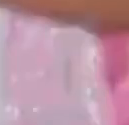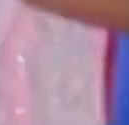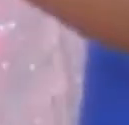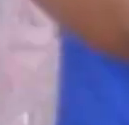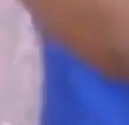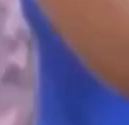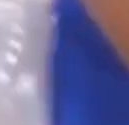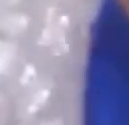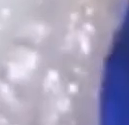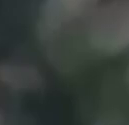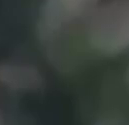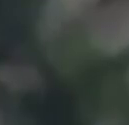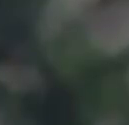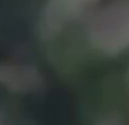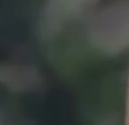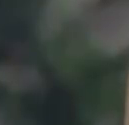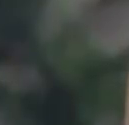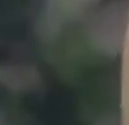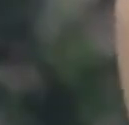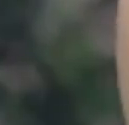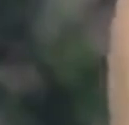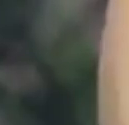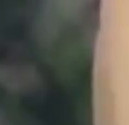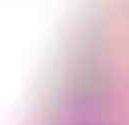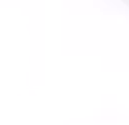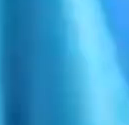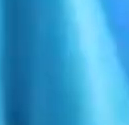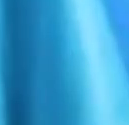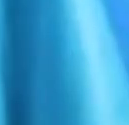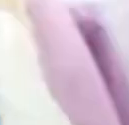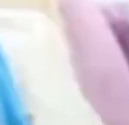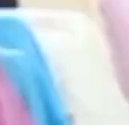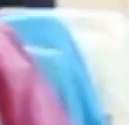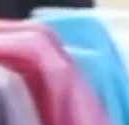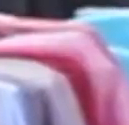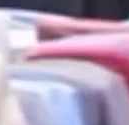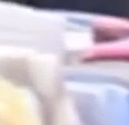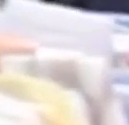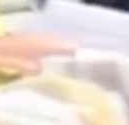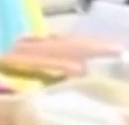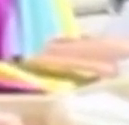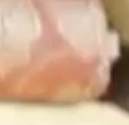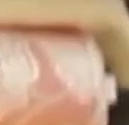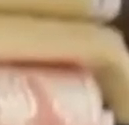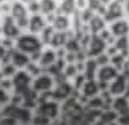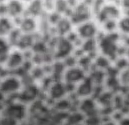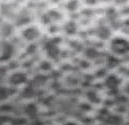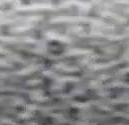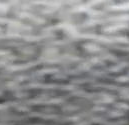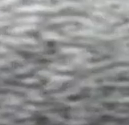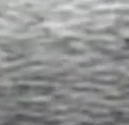embellished fabrics perfect for weddings, proms, and evening dresses. Also find stretch lamores, stretch taffetas, scubas,